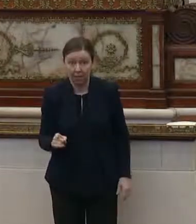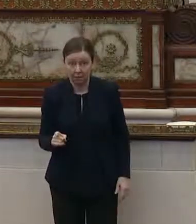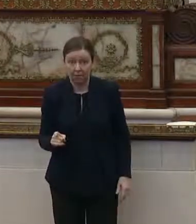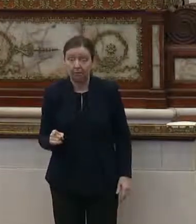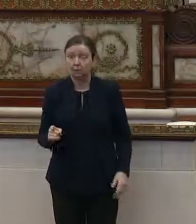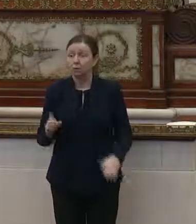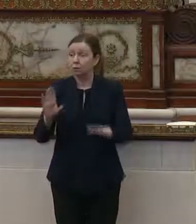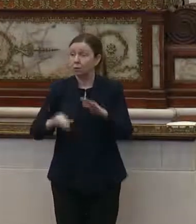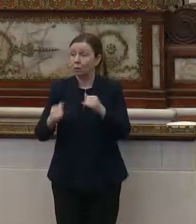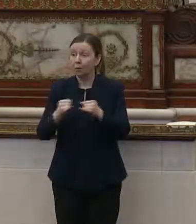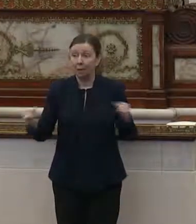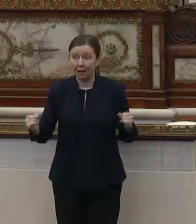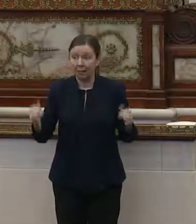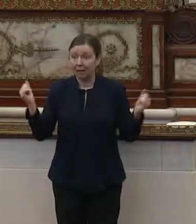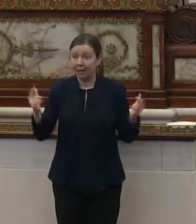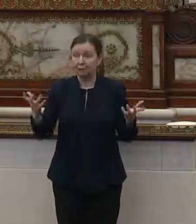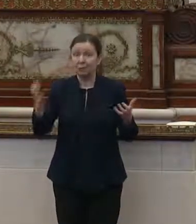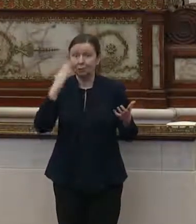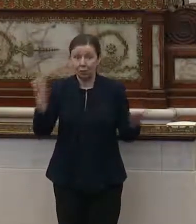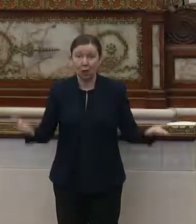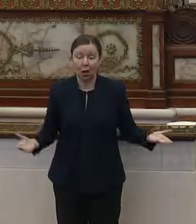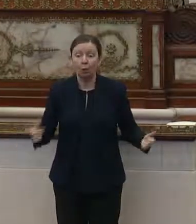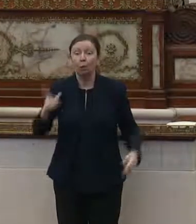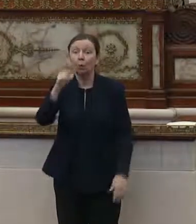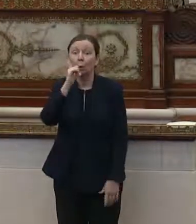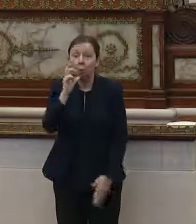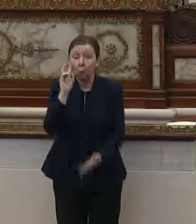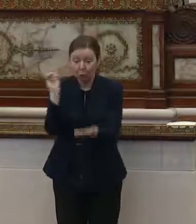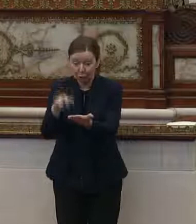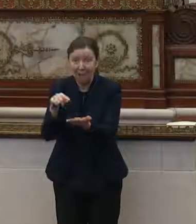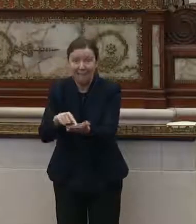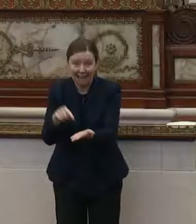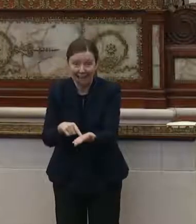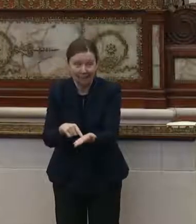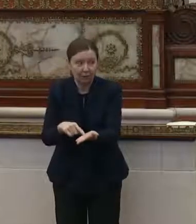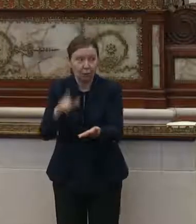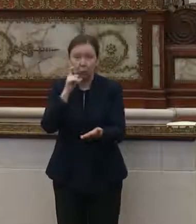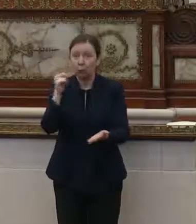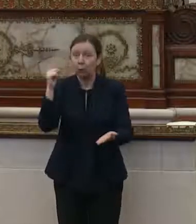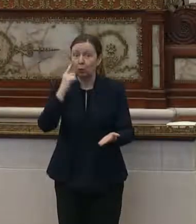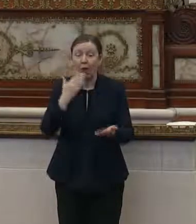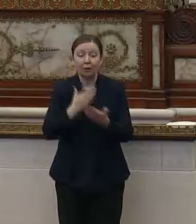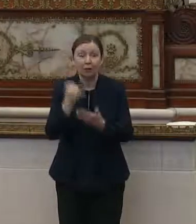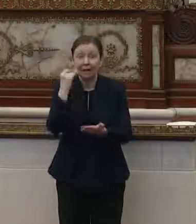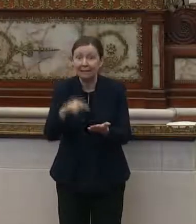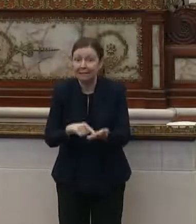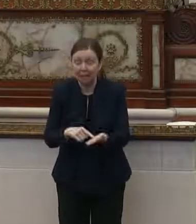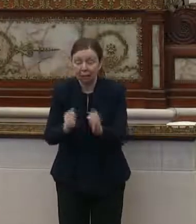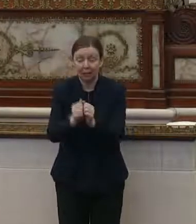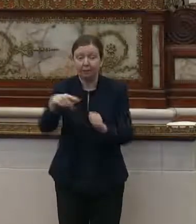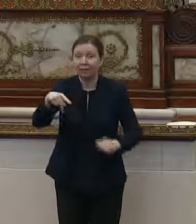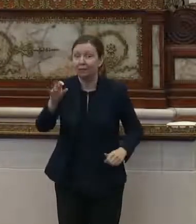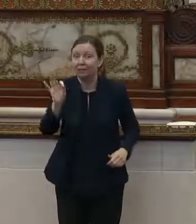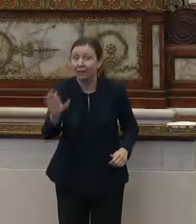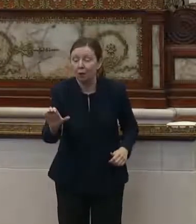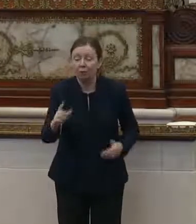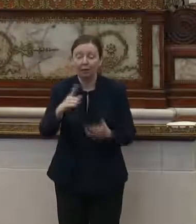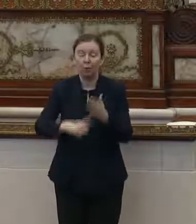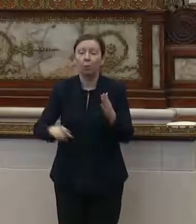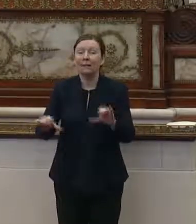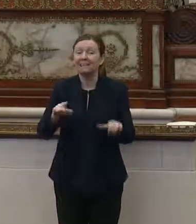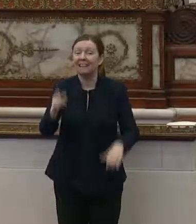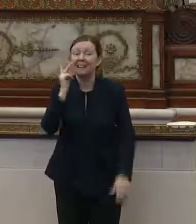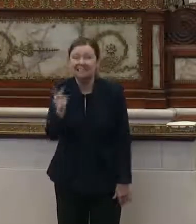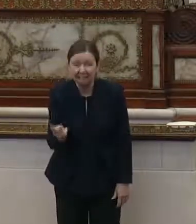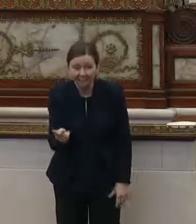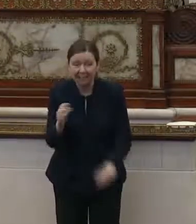the bottom line is, I think everybody wants to know is who looked at it, who thought this was a good idea, what did they see